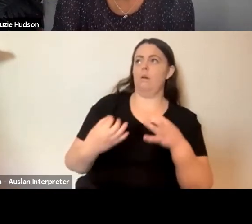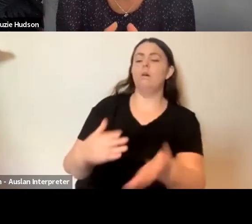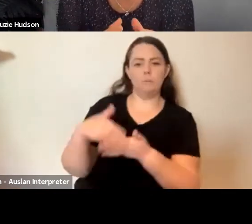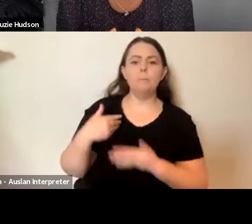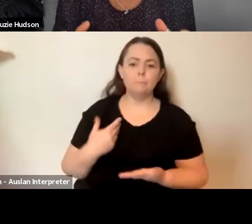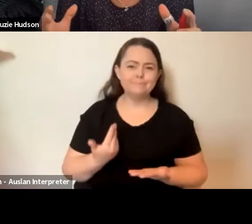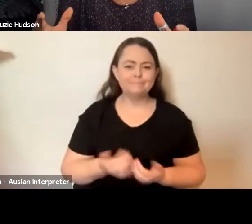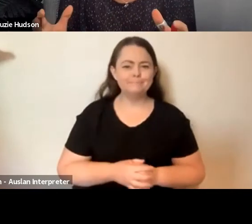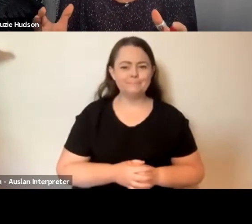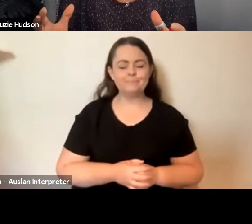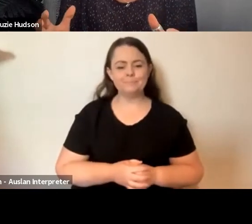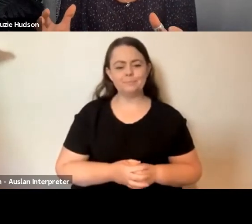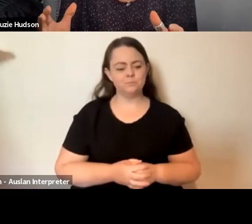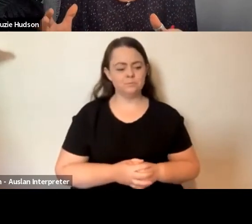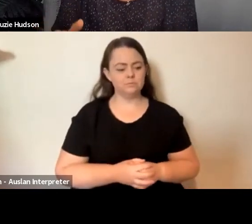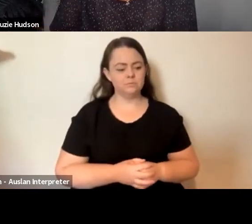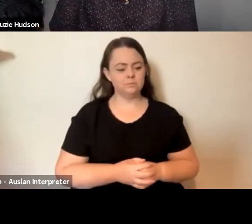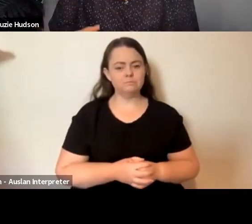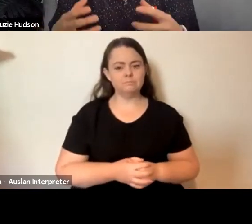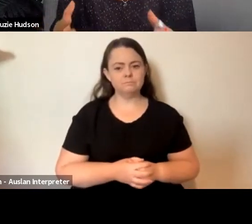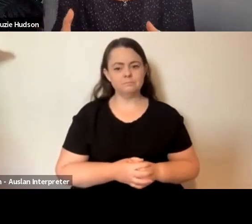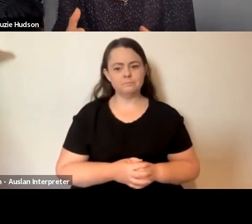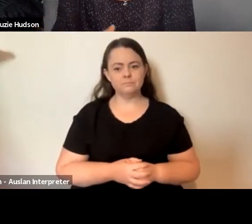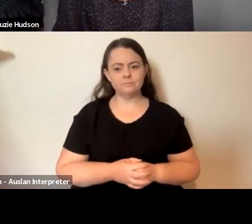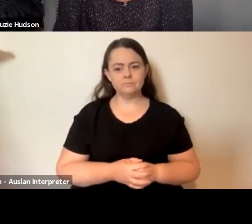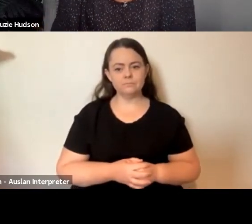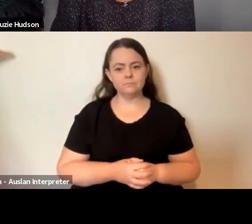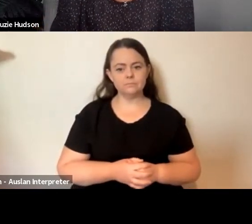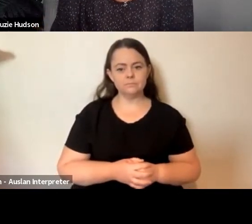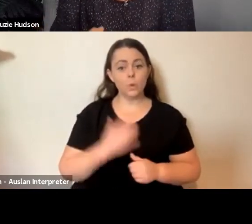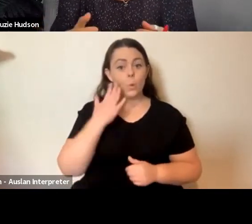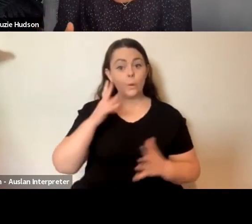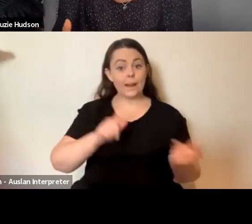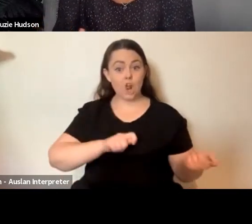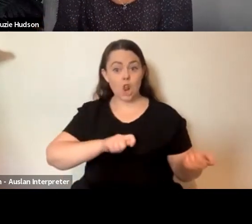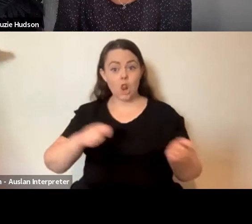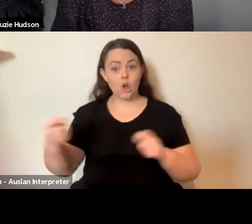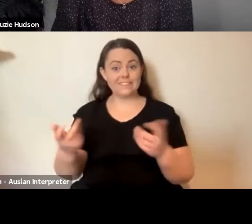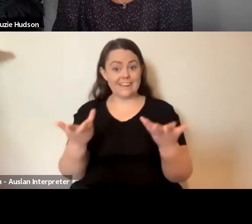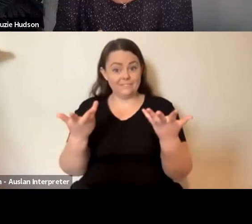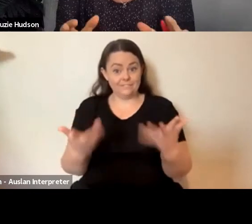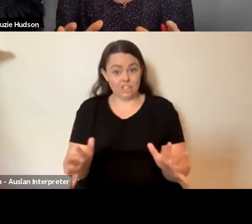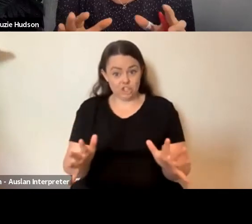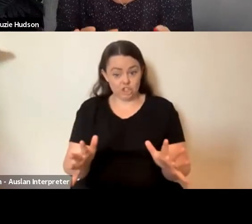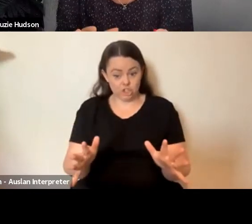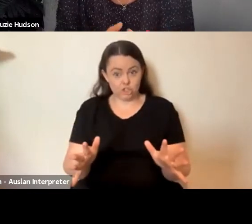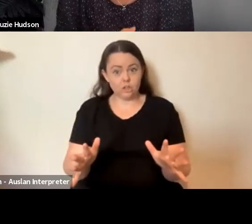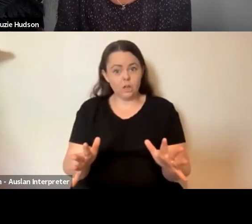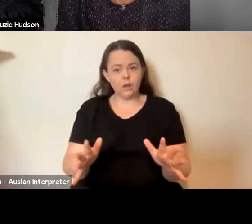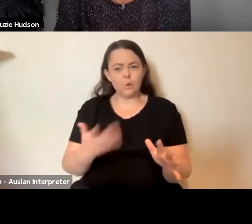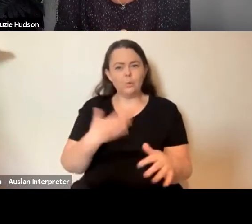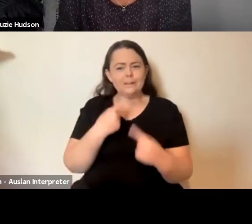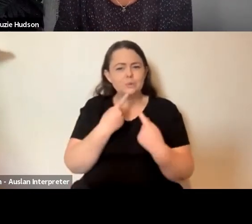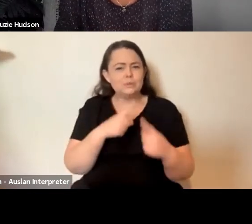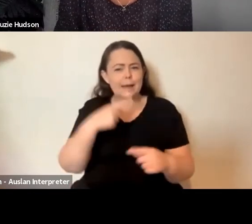particularly as people come out of lockdown scenarios, that we tell the community that there is a breadth of treatment available, albeit under pressure